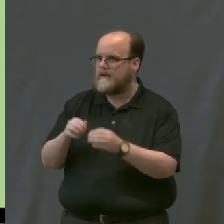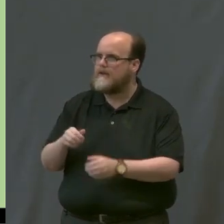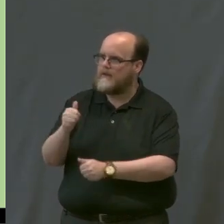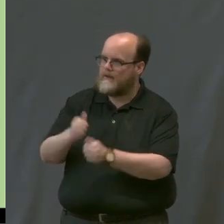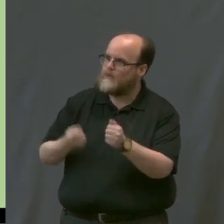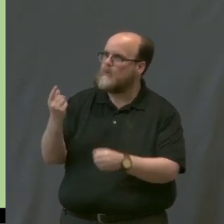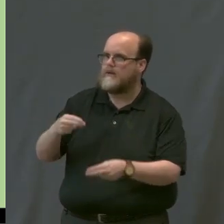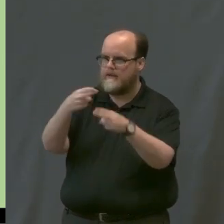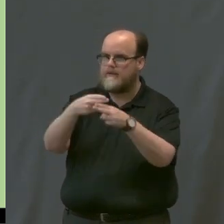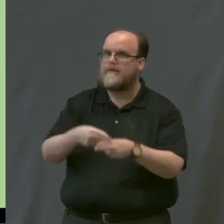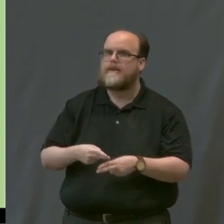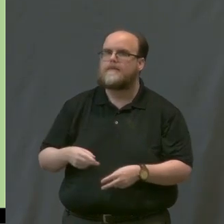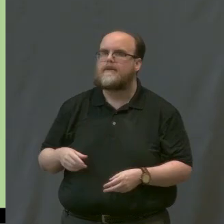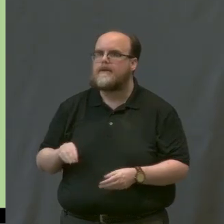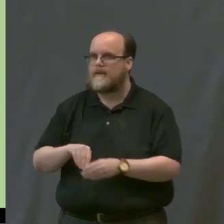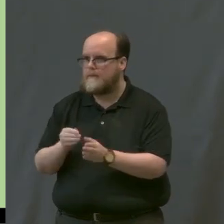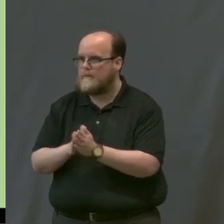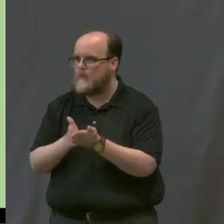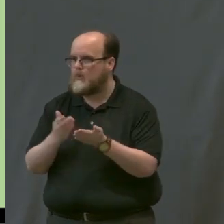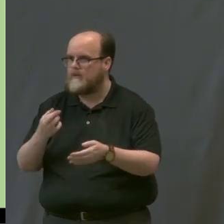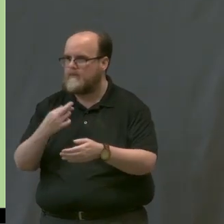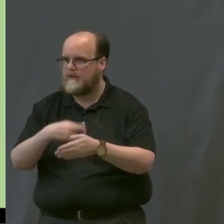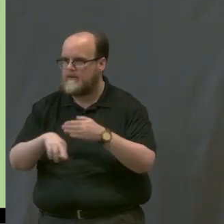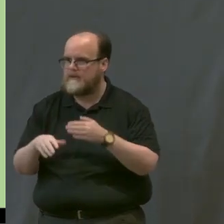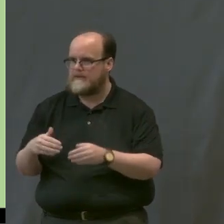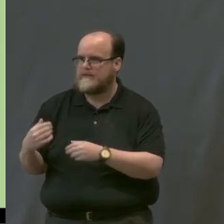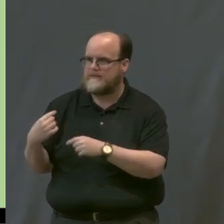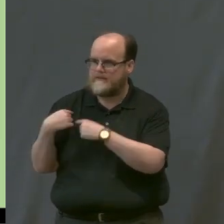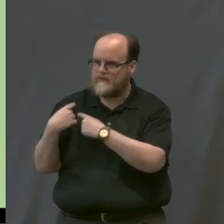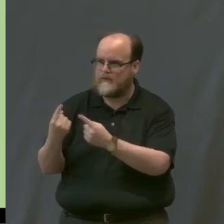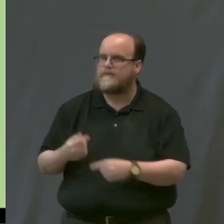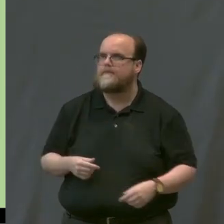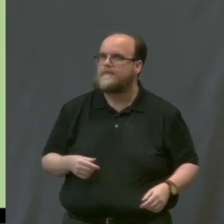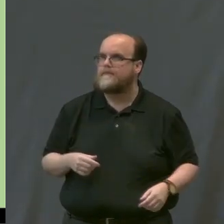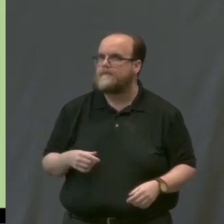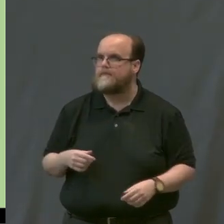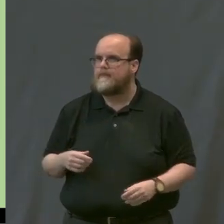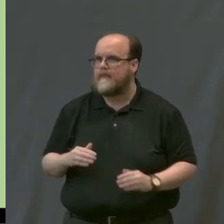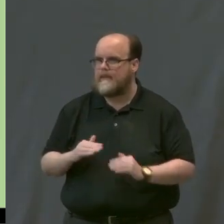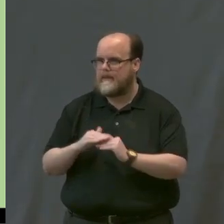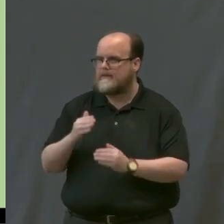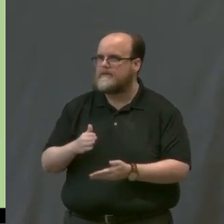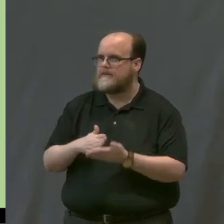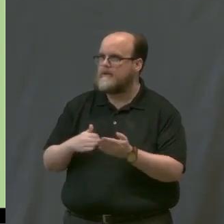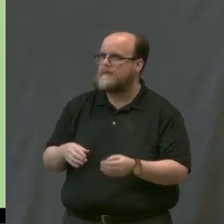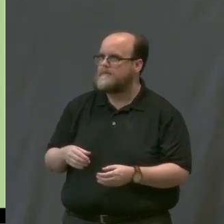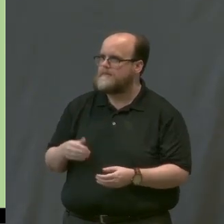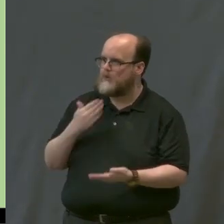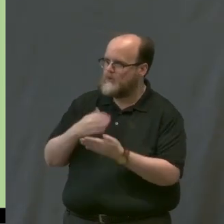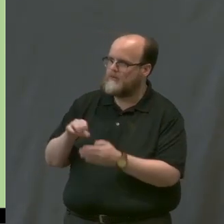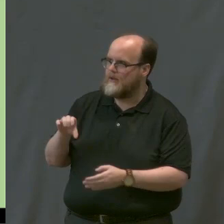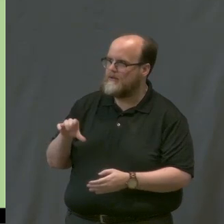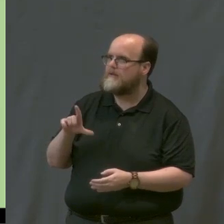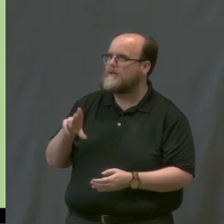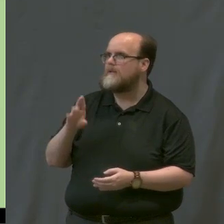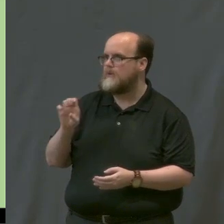who has been mentioned in the book of Revelation thus far. At least we're going to be given some very good clues that